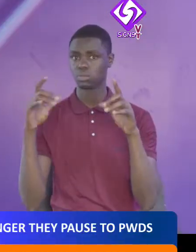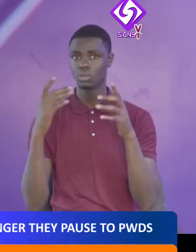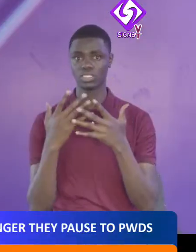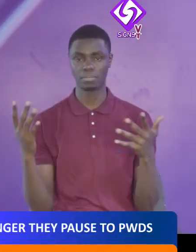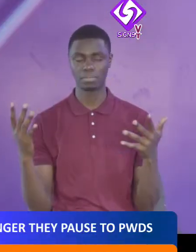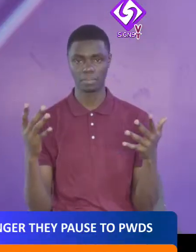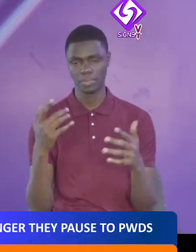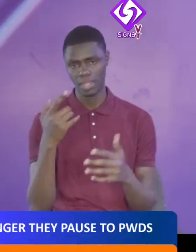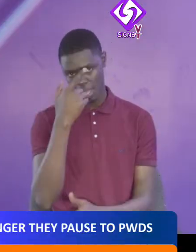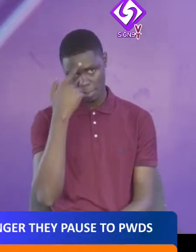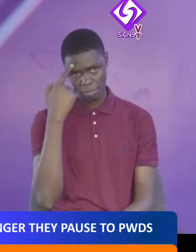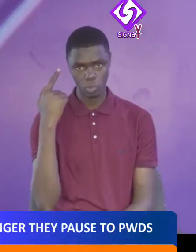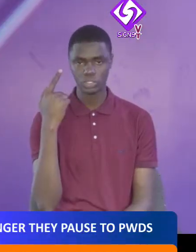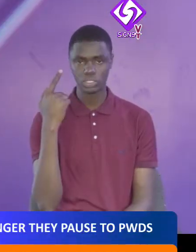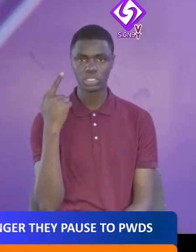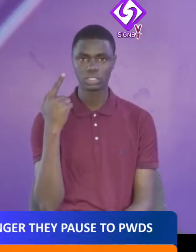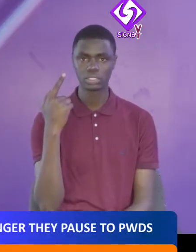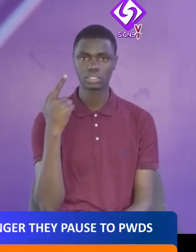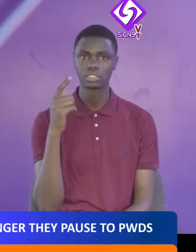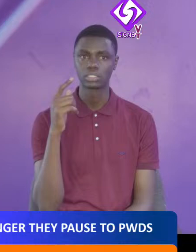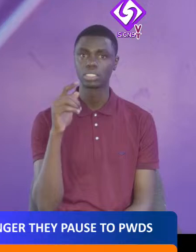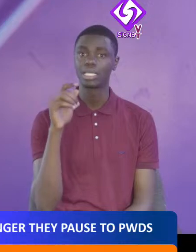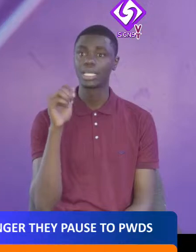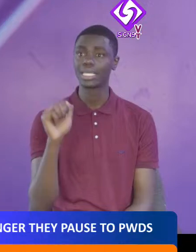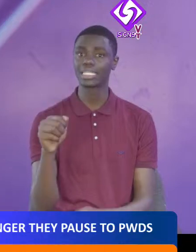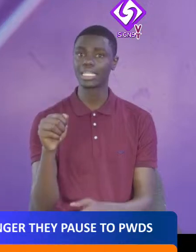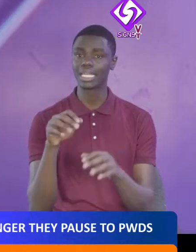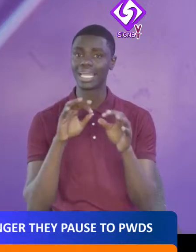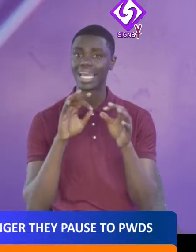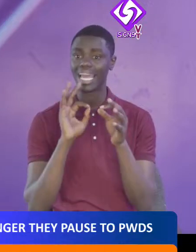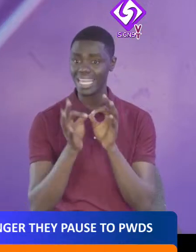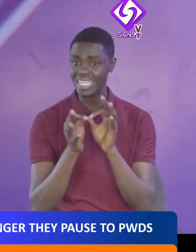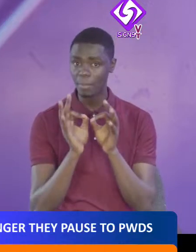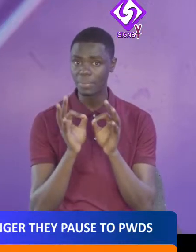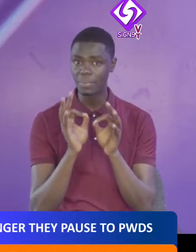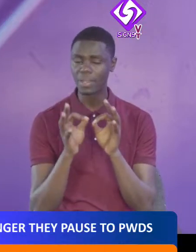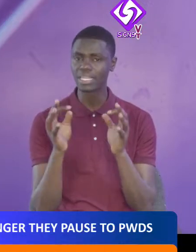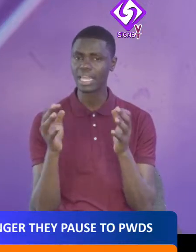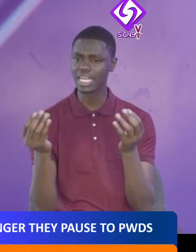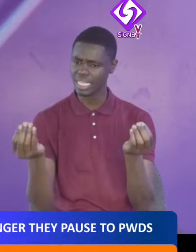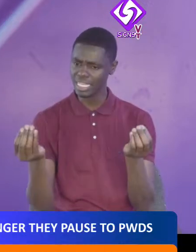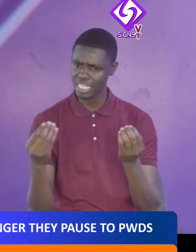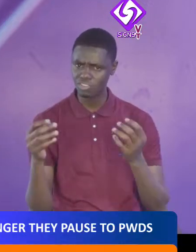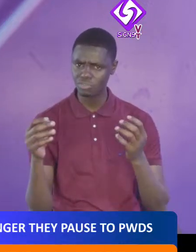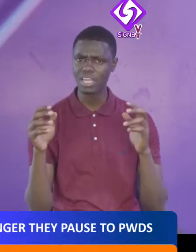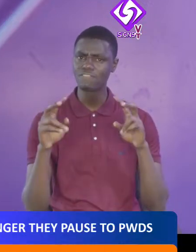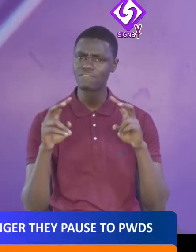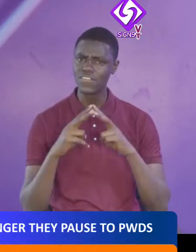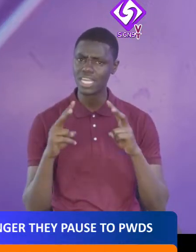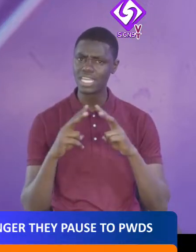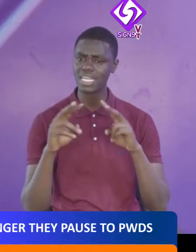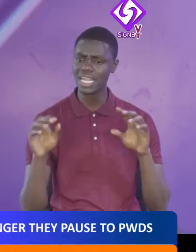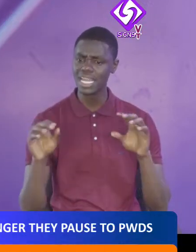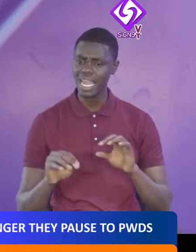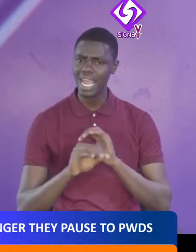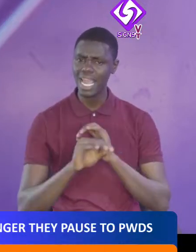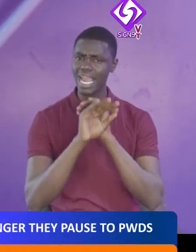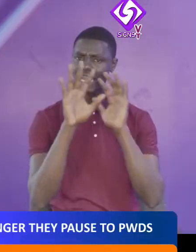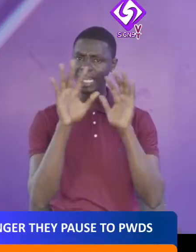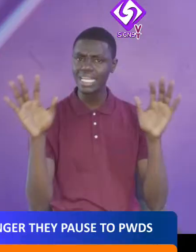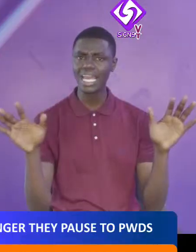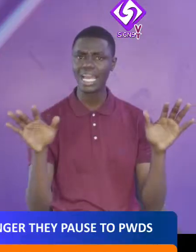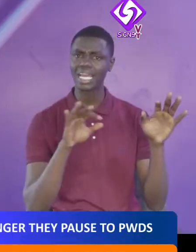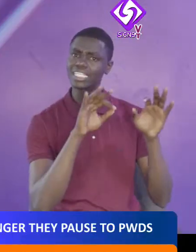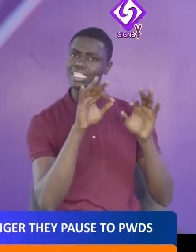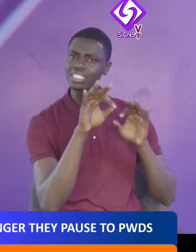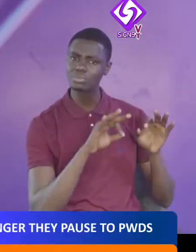and because of AI, it is able to interpret that scene exactly, for you. and give me a very clear description. Right?